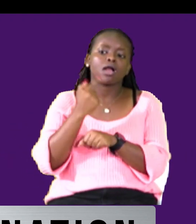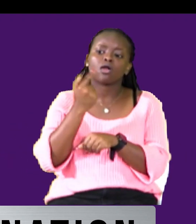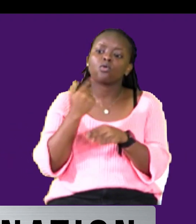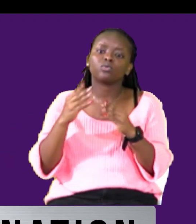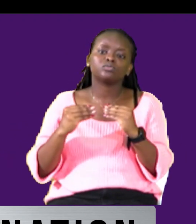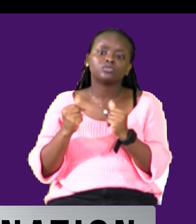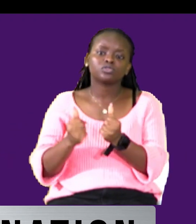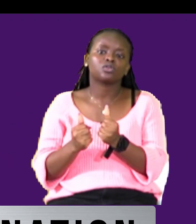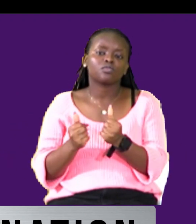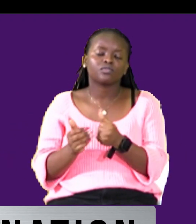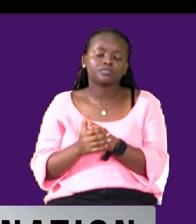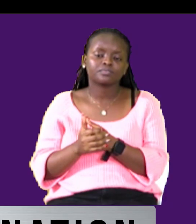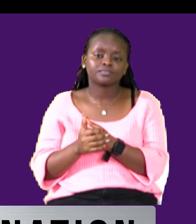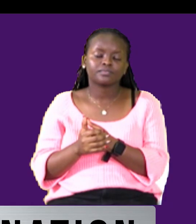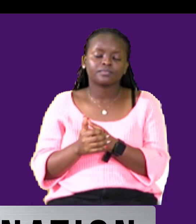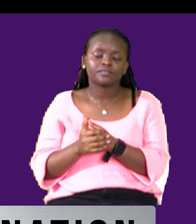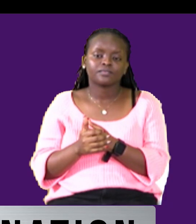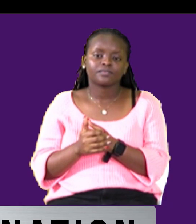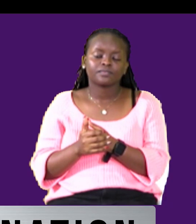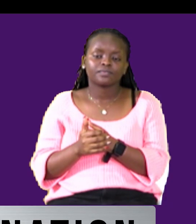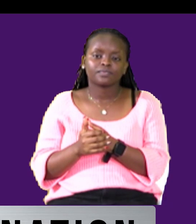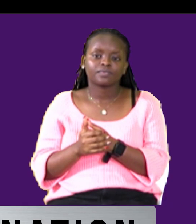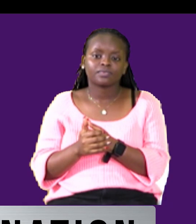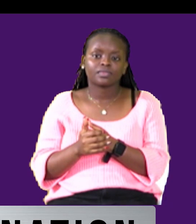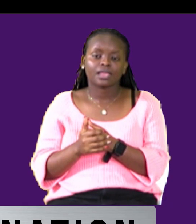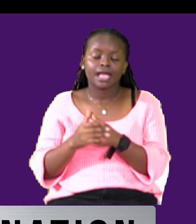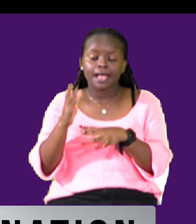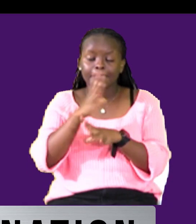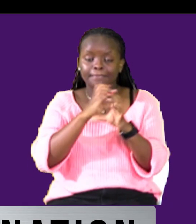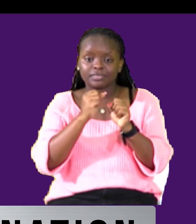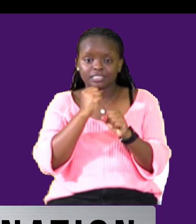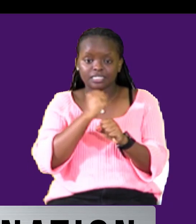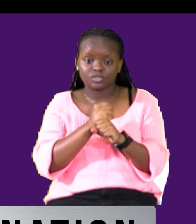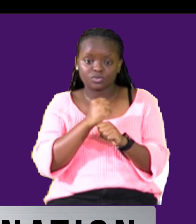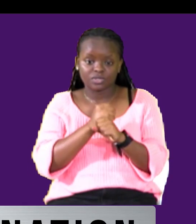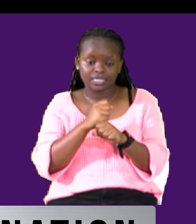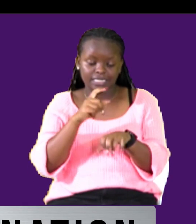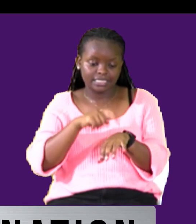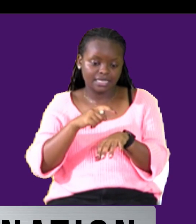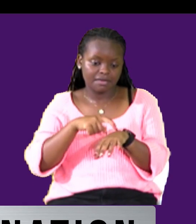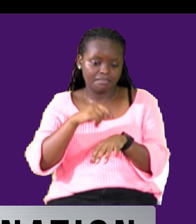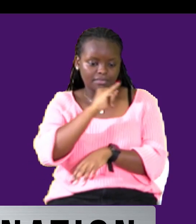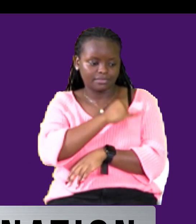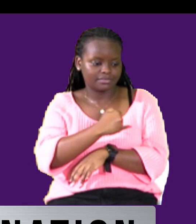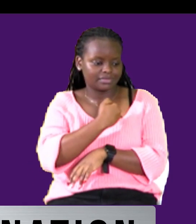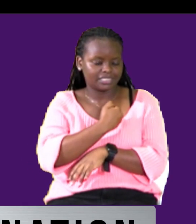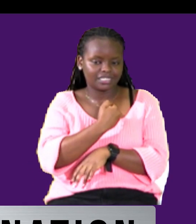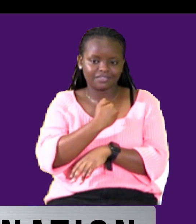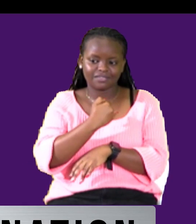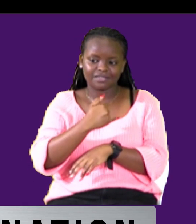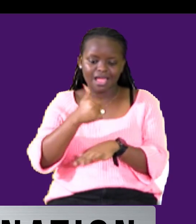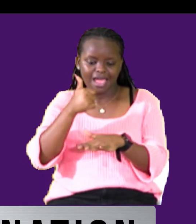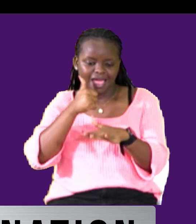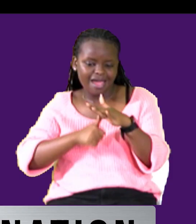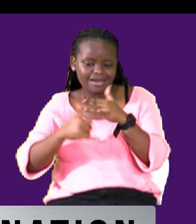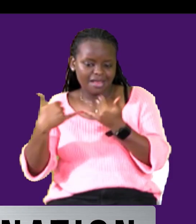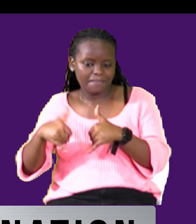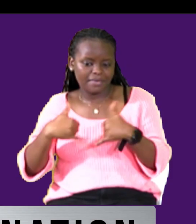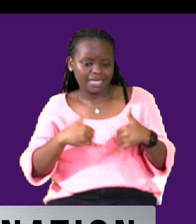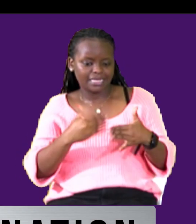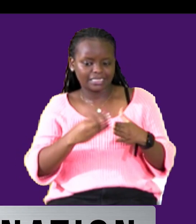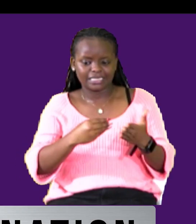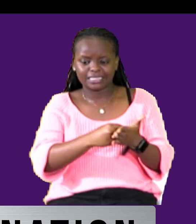Yeah. So What is the wrong thing that the president is doing? When Jeffrey looks like he's underplaying the distribution of